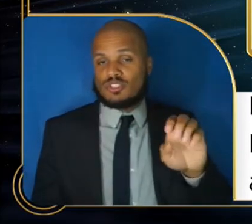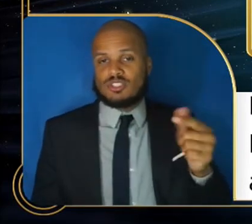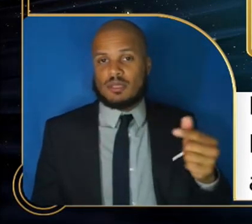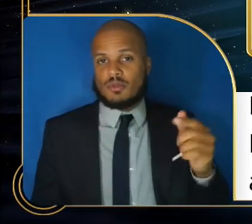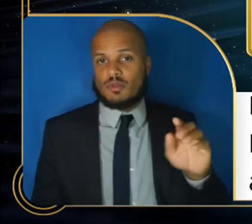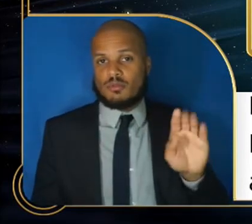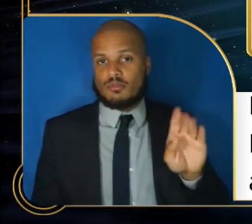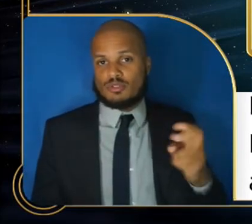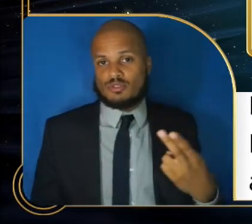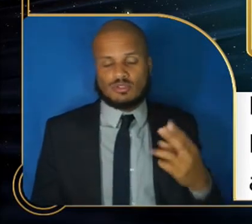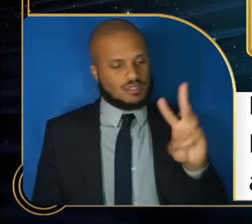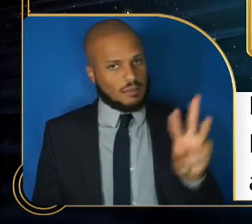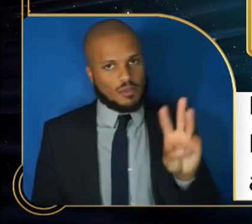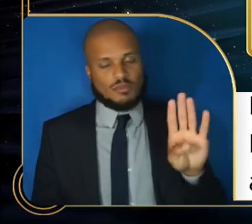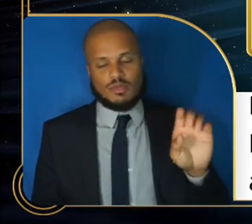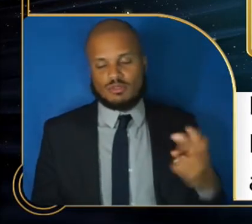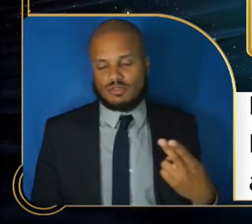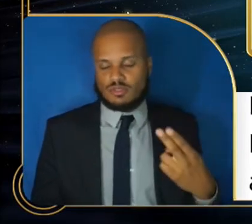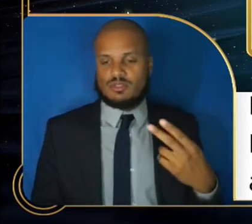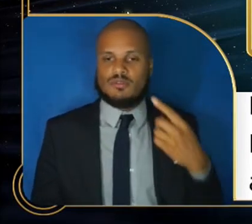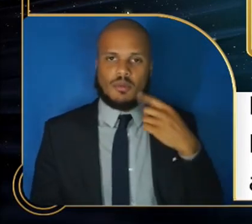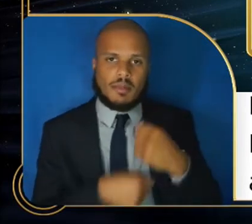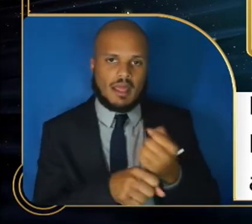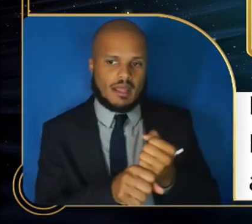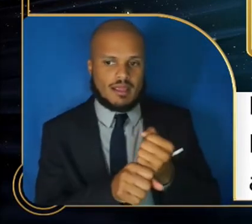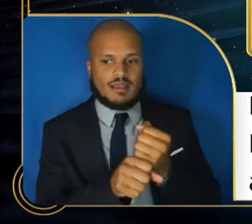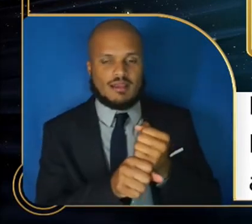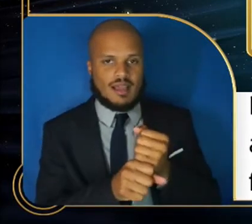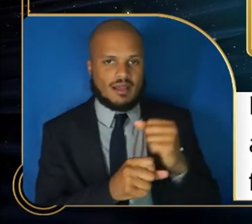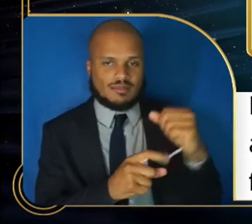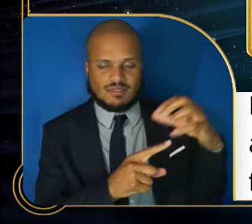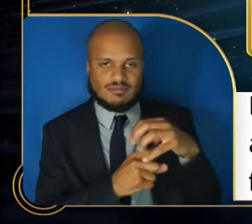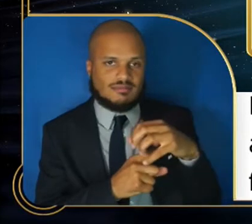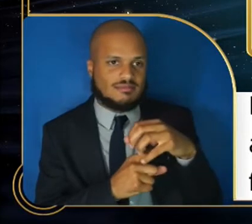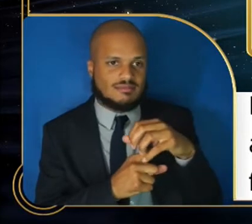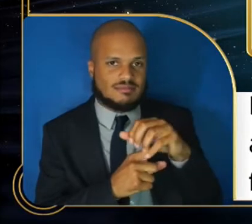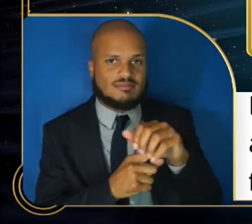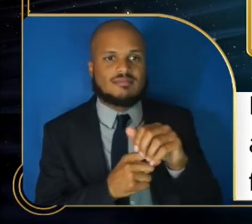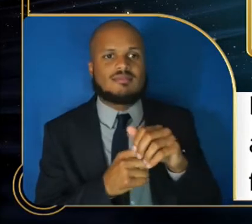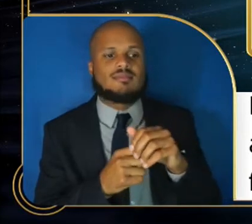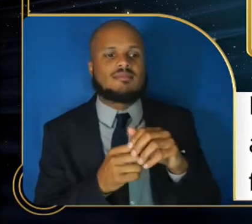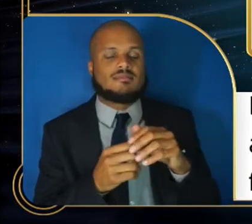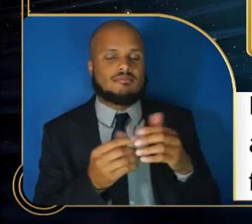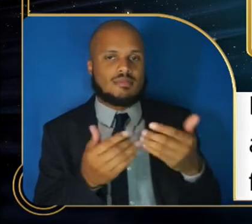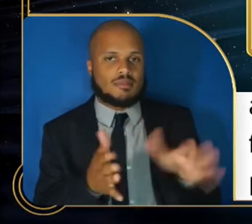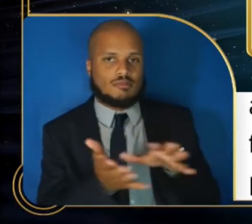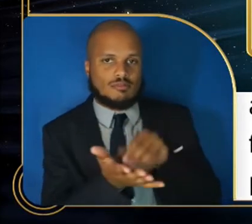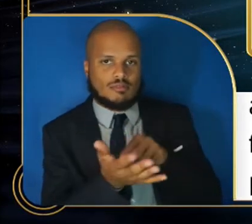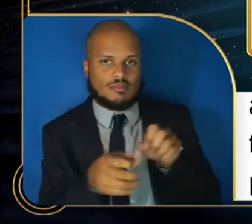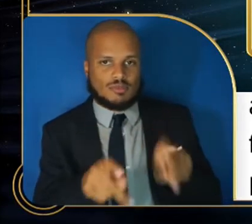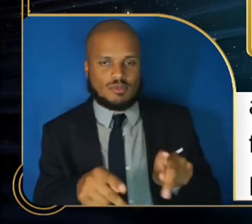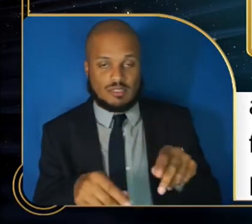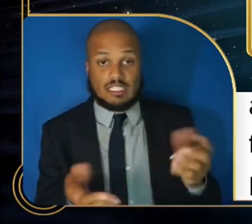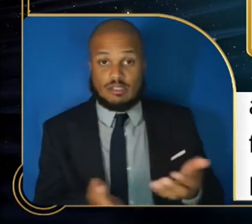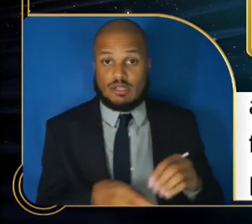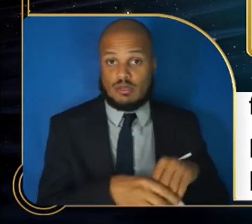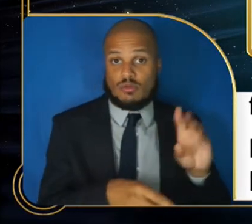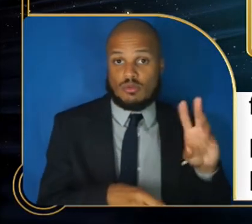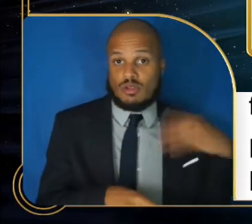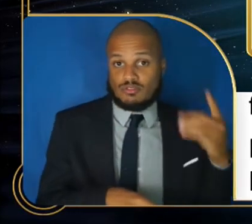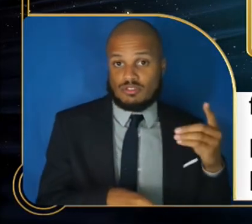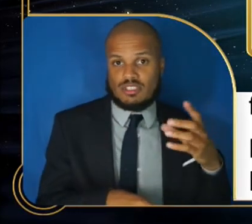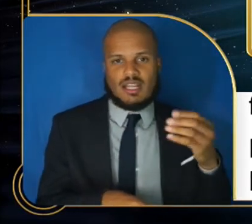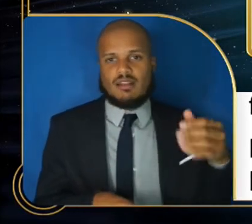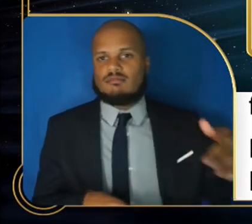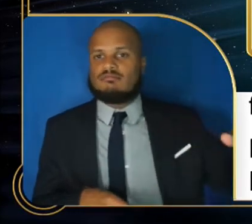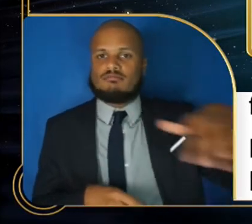outstanding service learning opportunities for public school students here in Washington and beyond. And